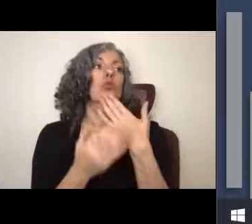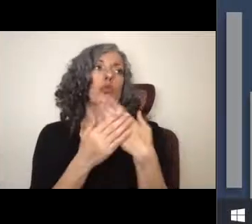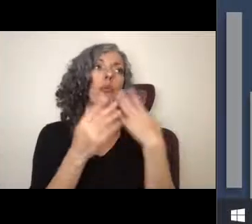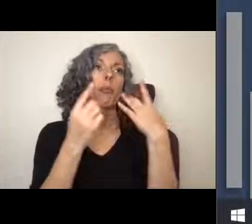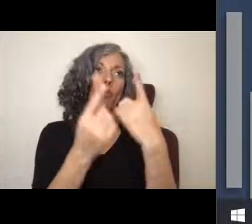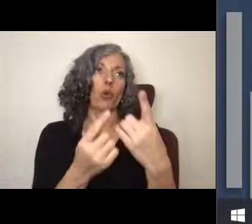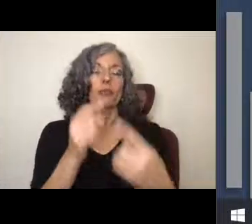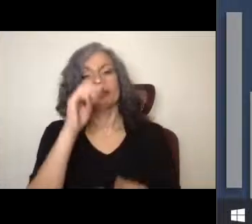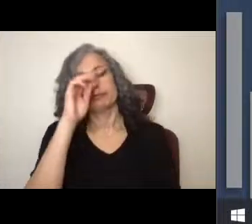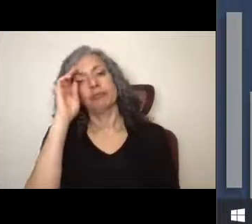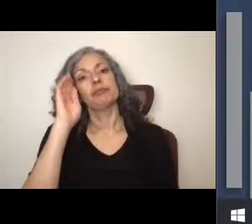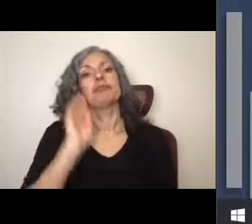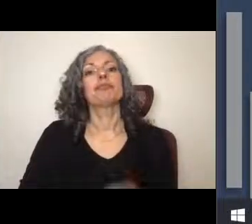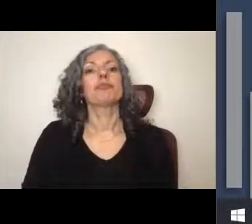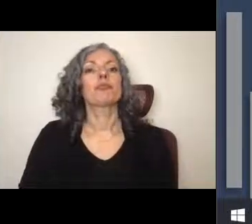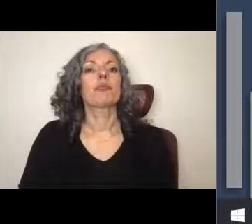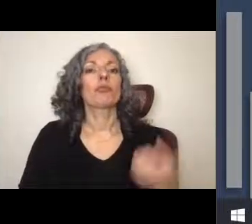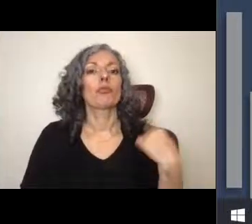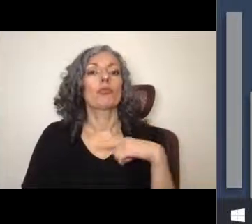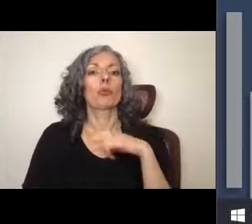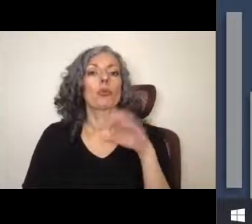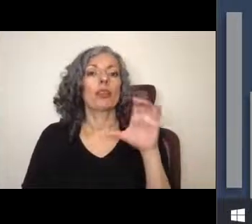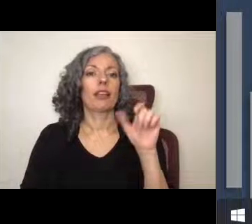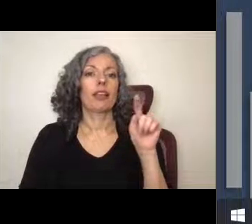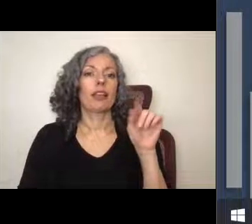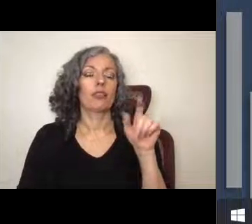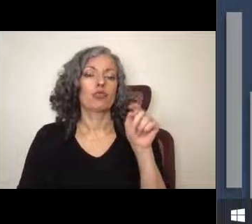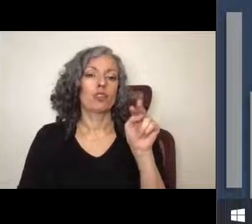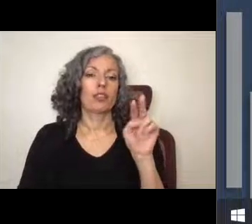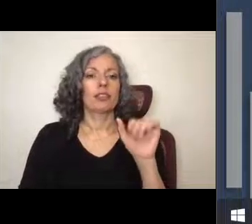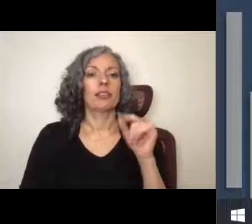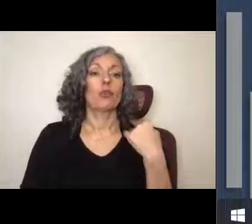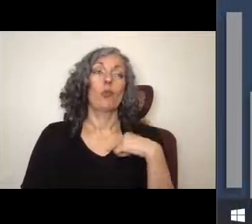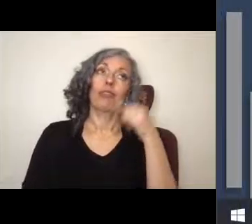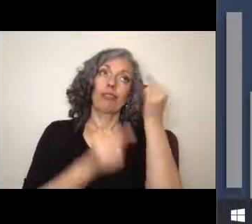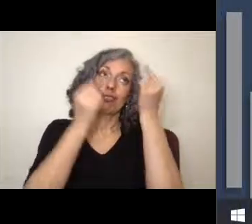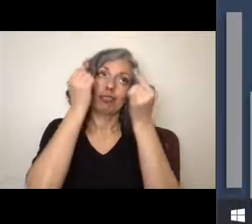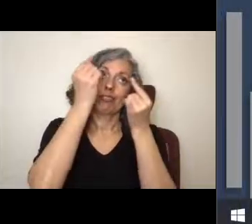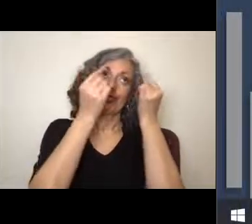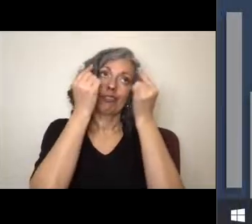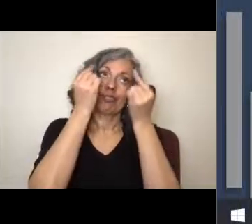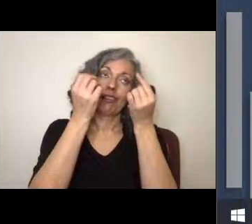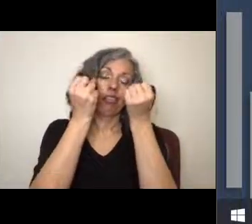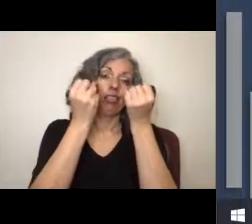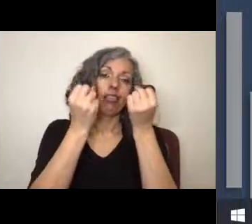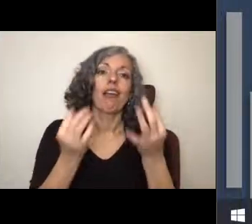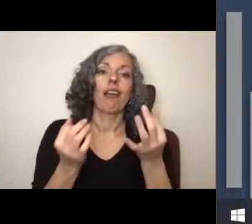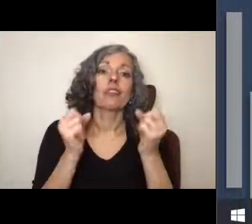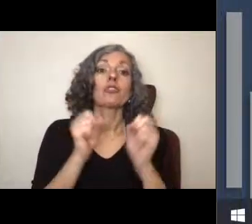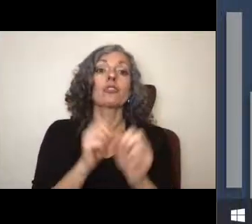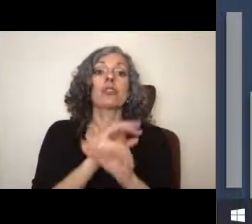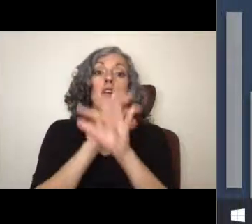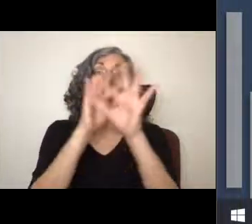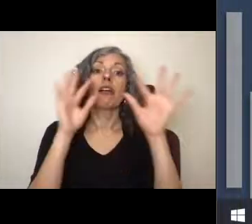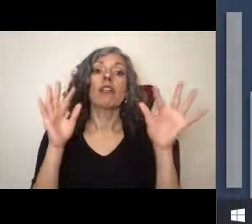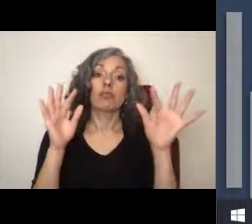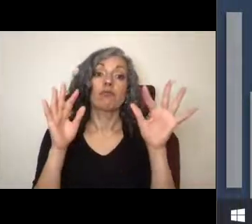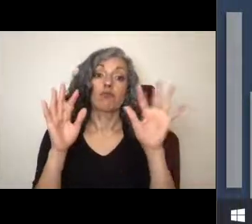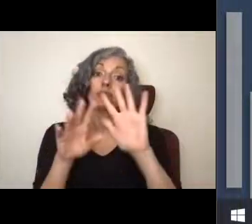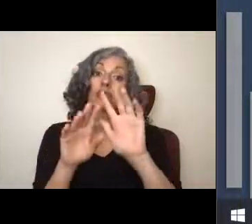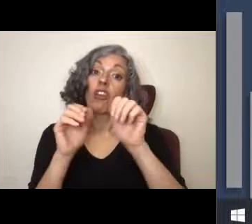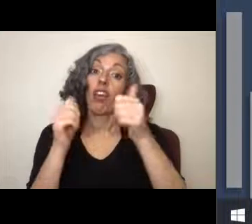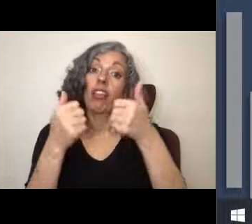that we at CalSTA, and I know folks at Caltrans have been thinking a lot about, and it's obviously probably the most challenging